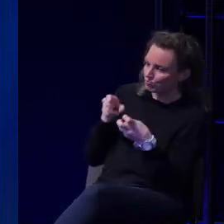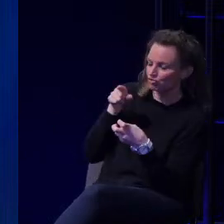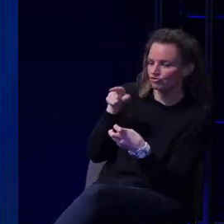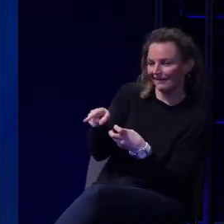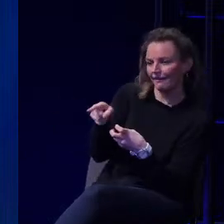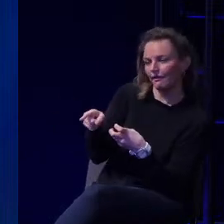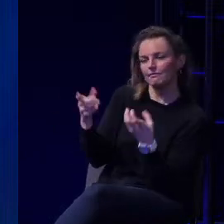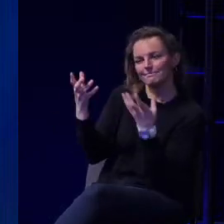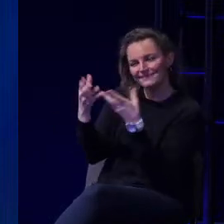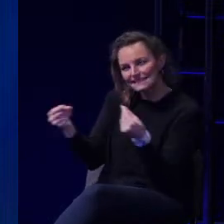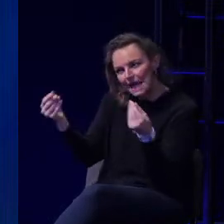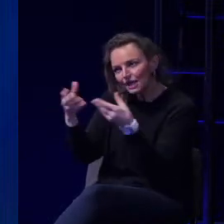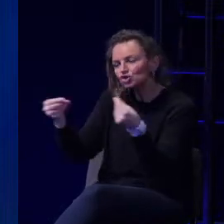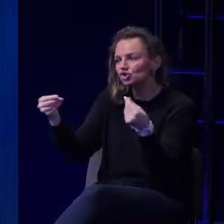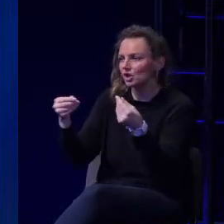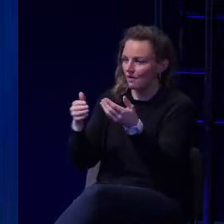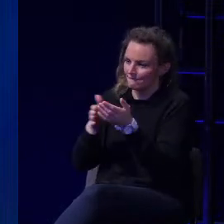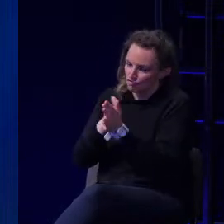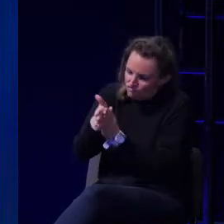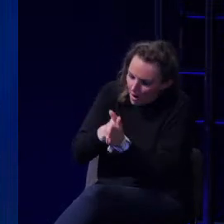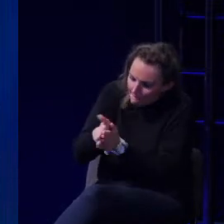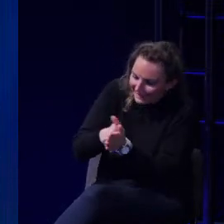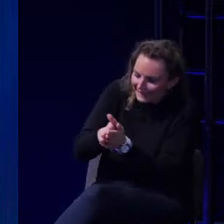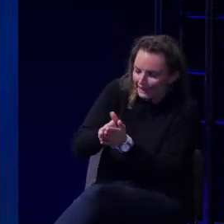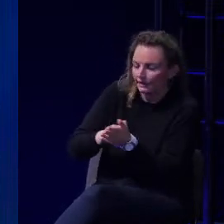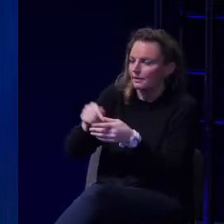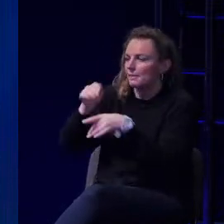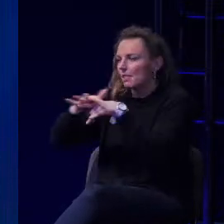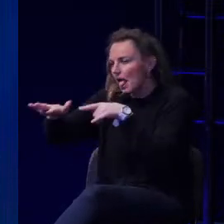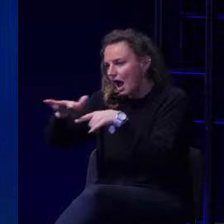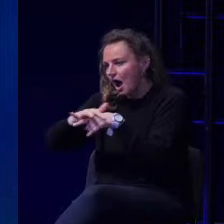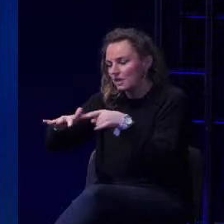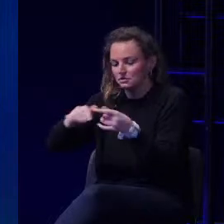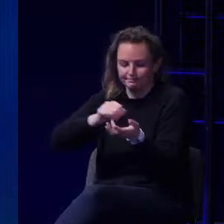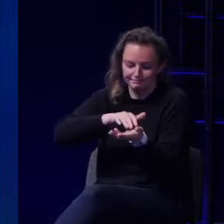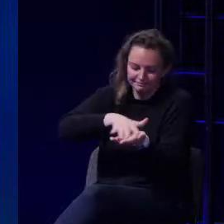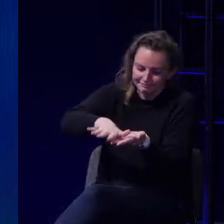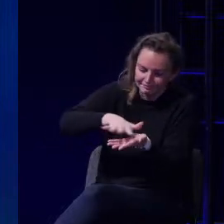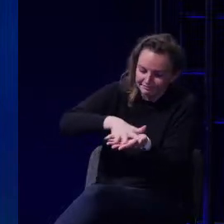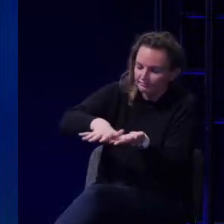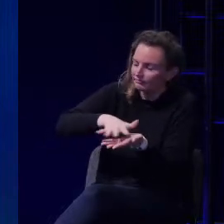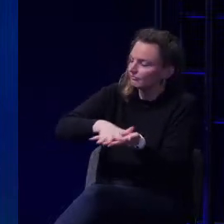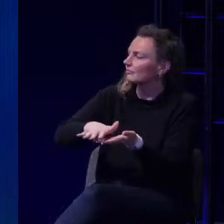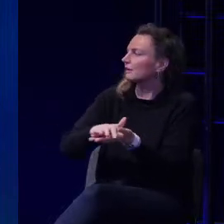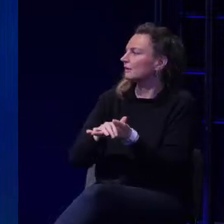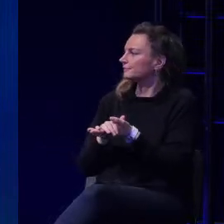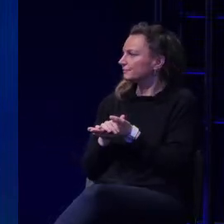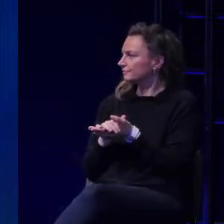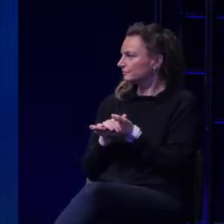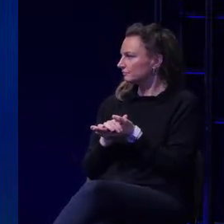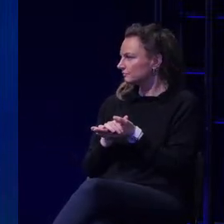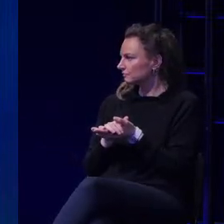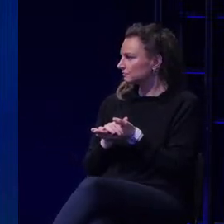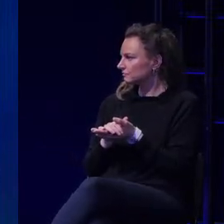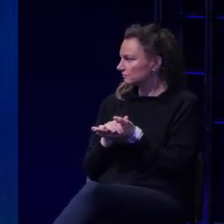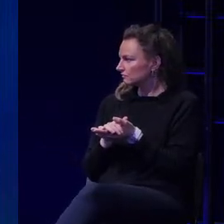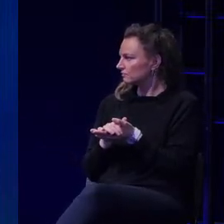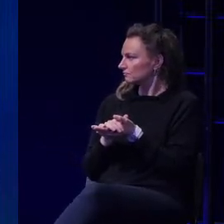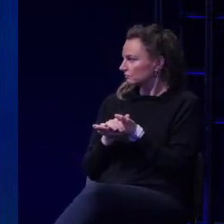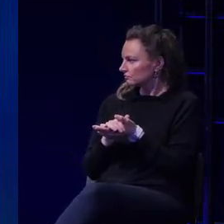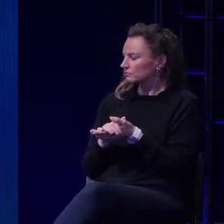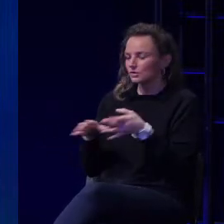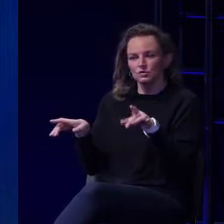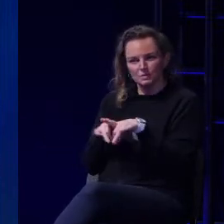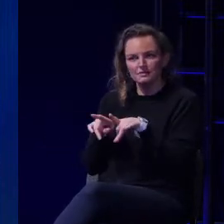the texture of the rubbing of the blood and the, and so it was sort of like, right, I'm